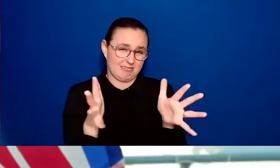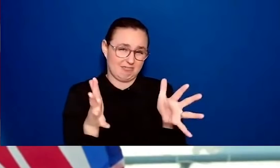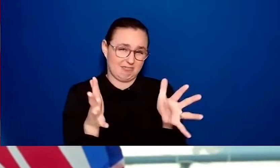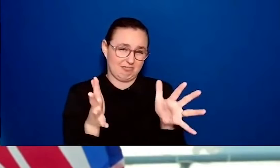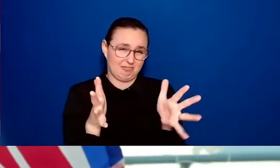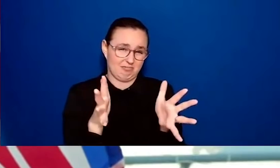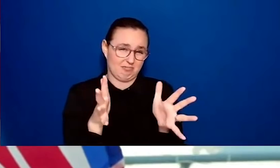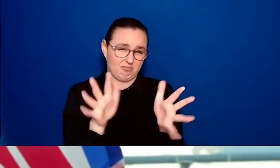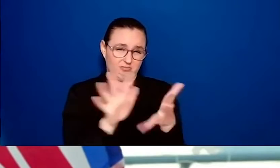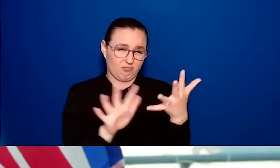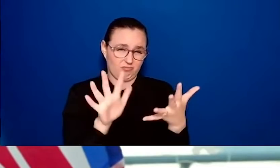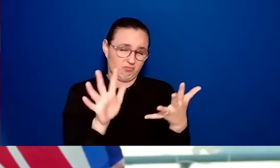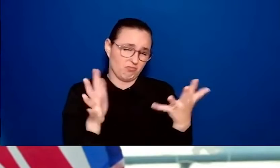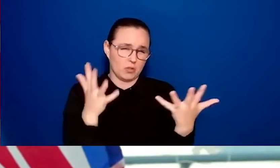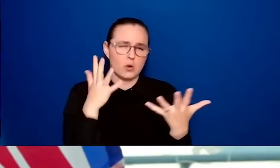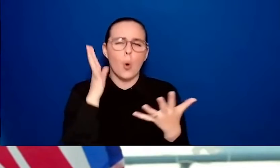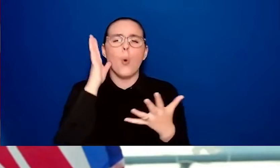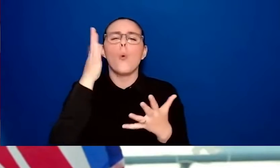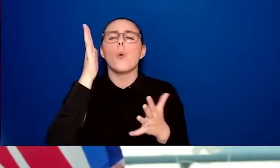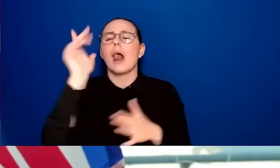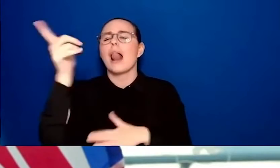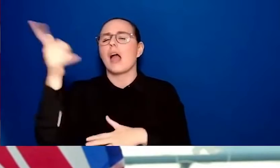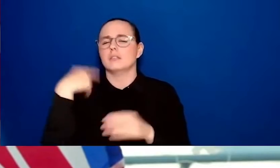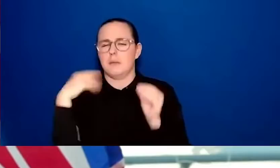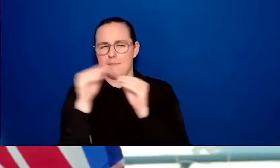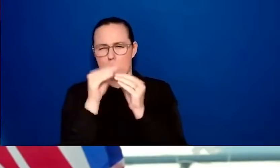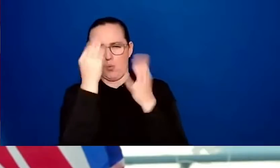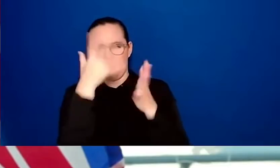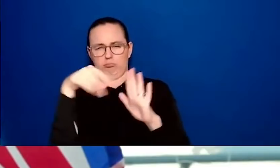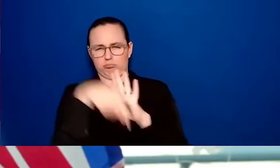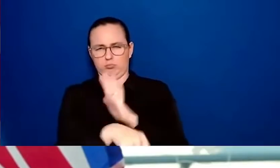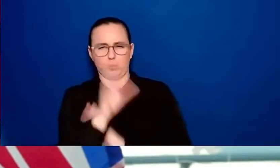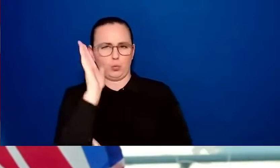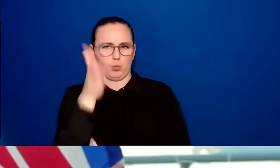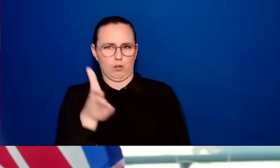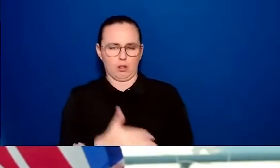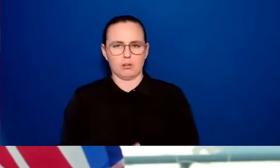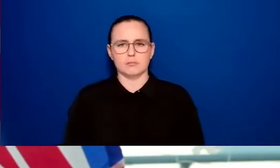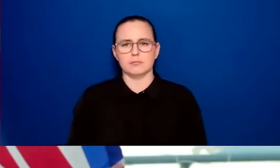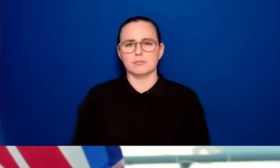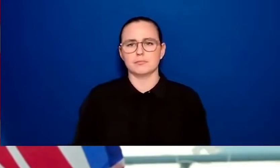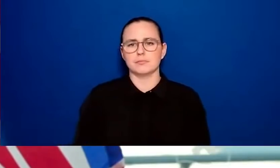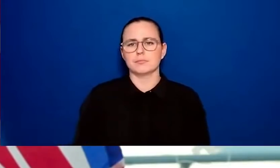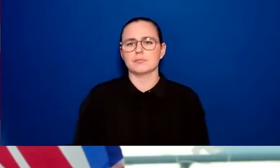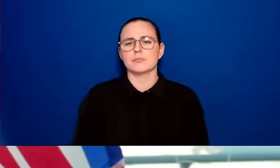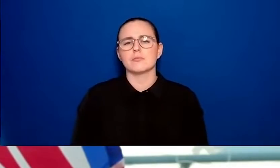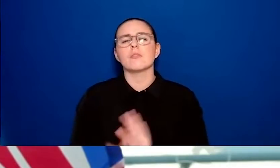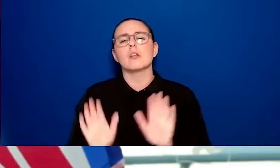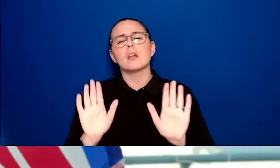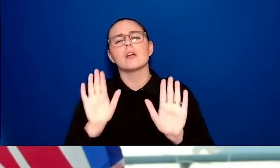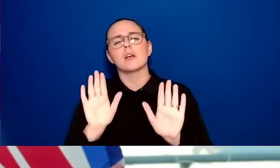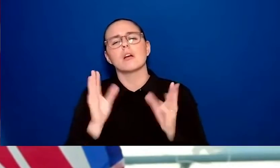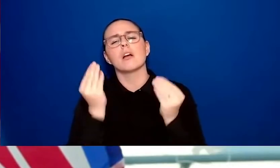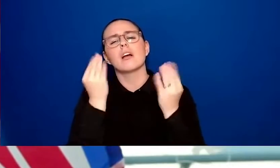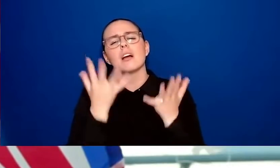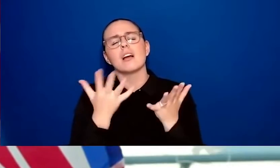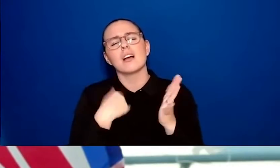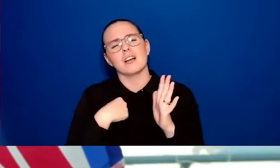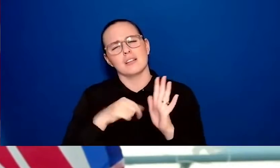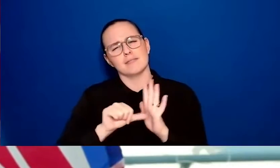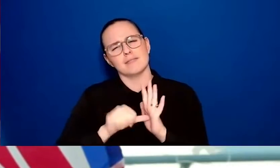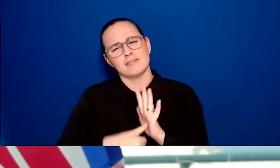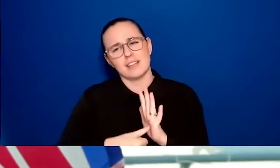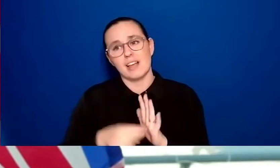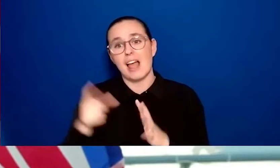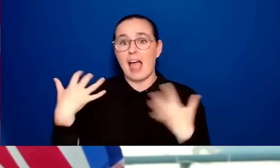provide you with that, but just let me. I mean, the rates of immunization in healthcare workers across the board are